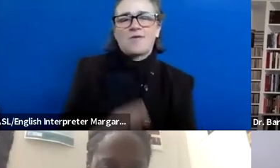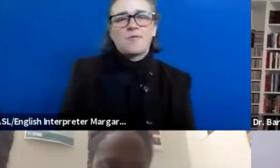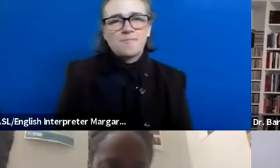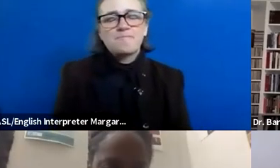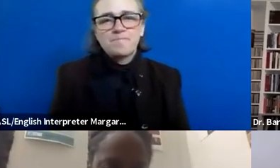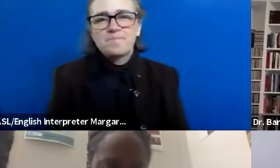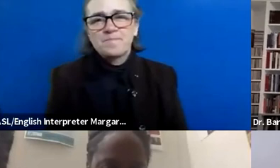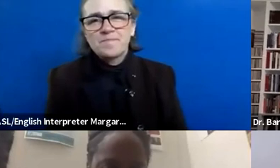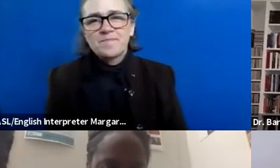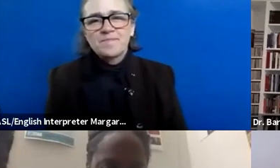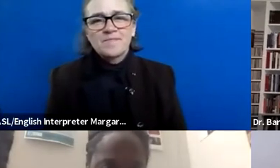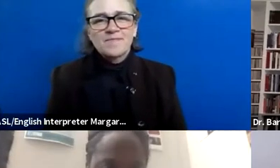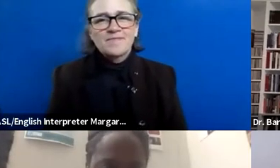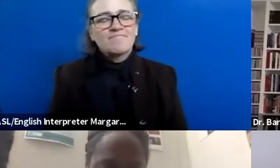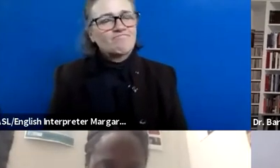Great.